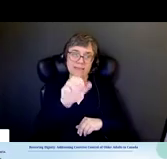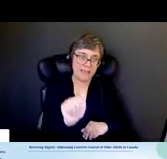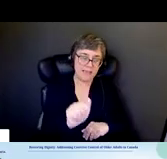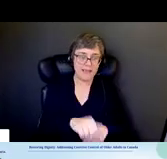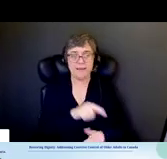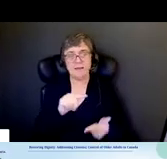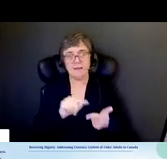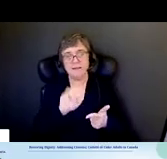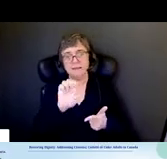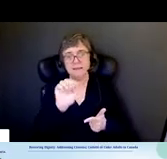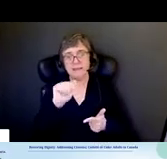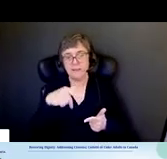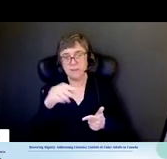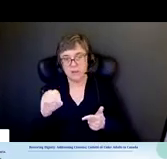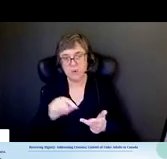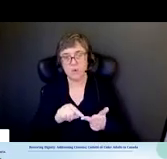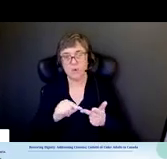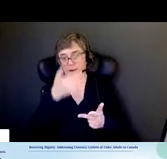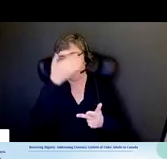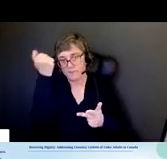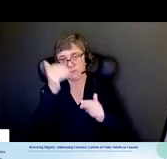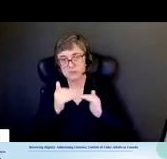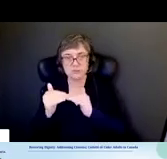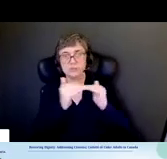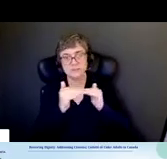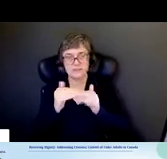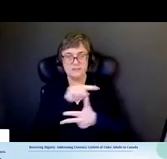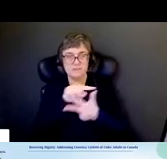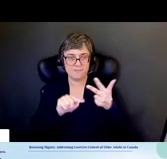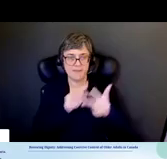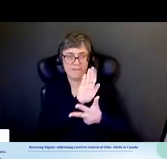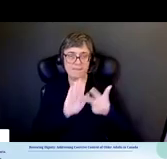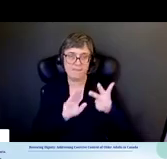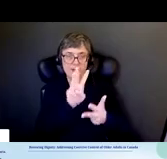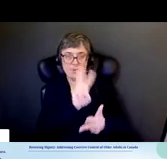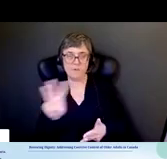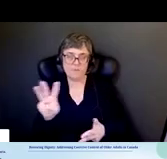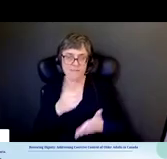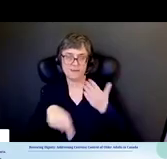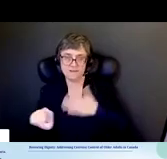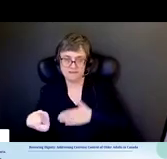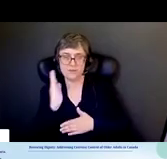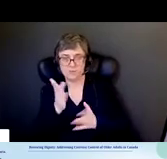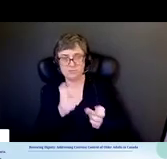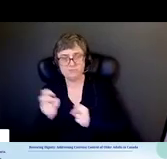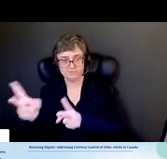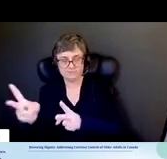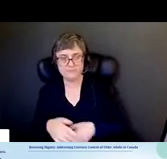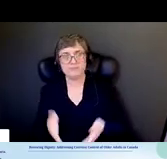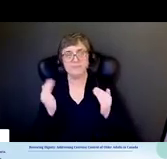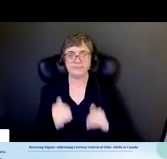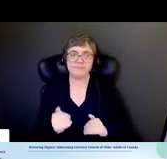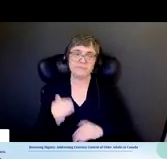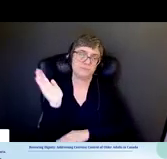Prevention Ontario, and of Dementia Justice. And the PowerPoints, where there are PowerPoints today, will also be posted